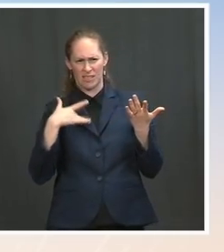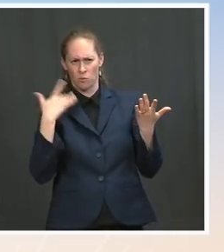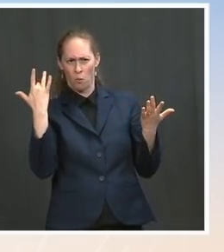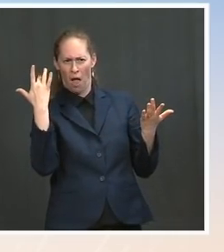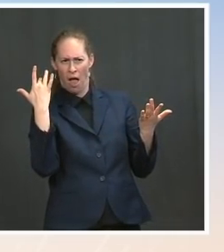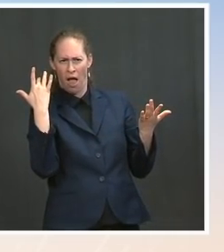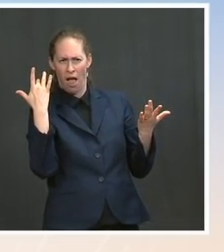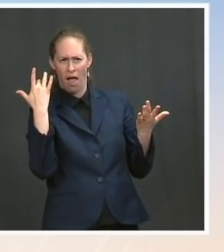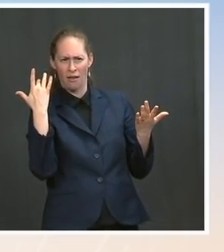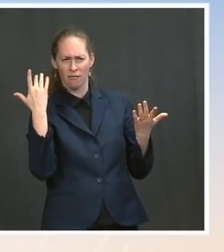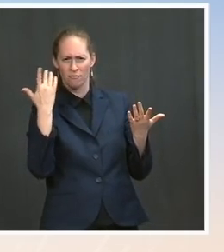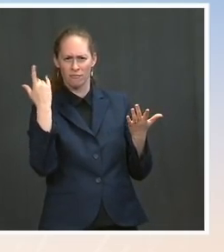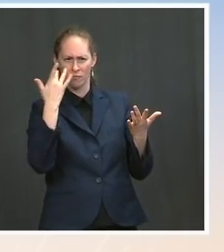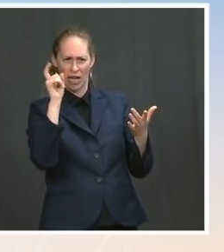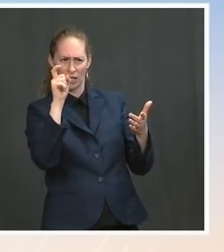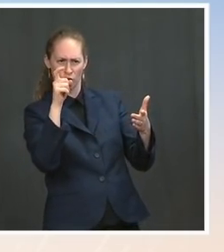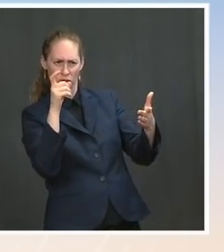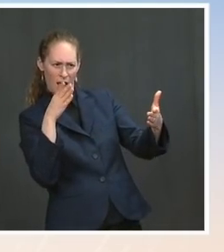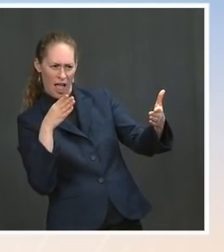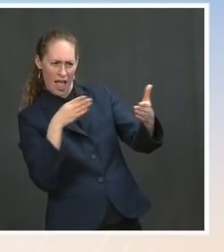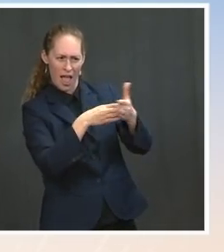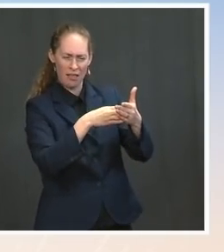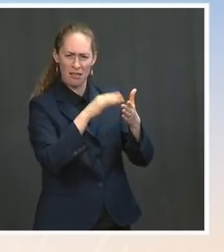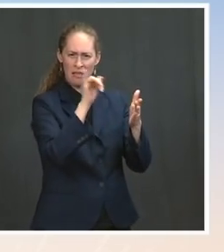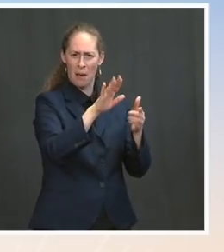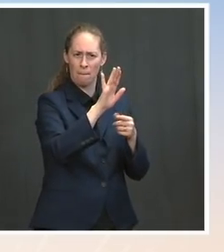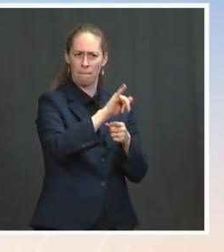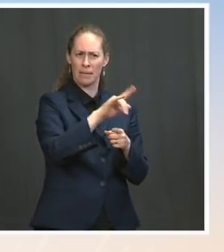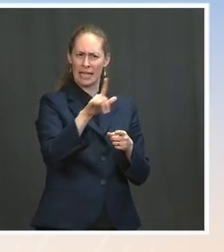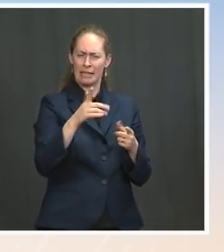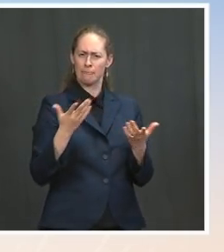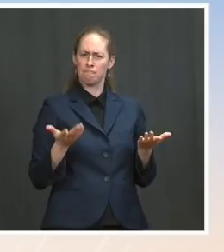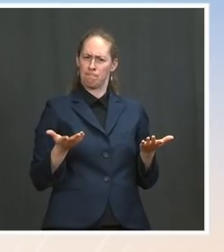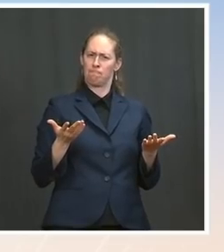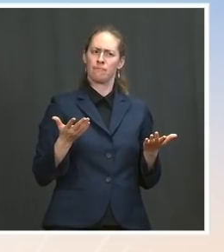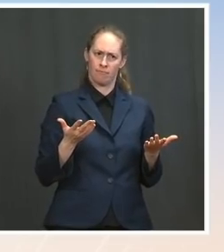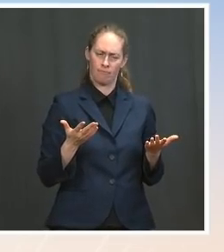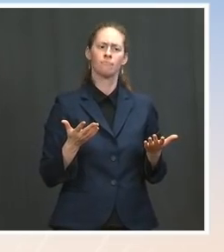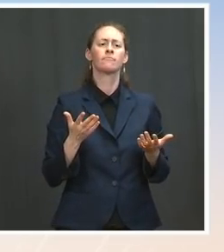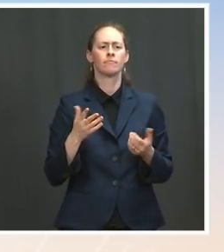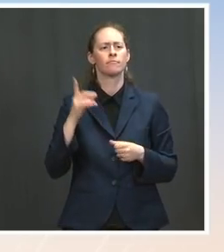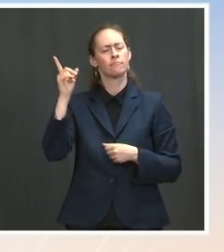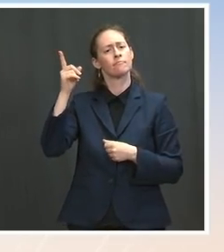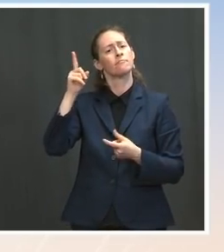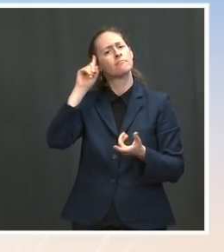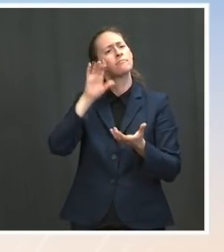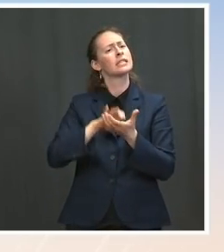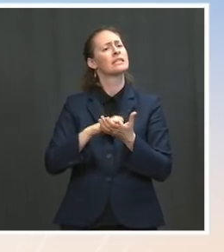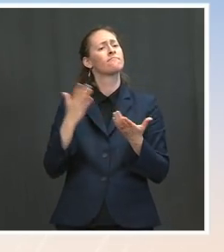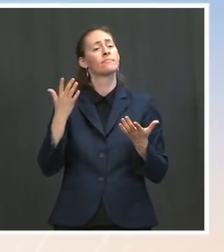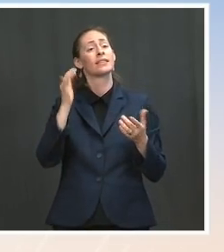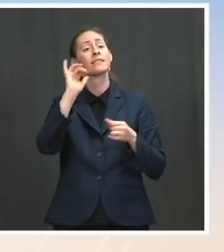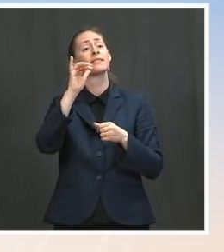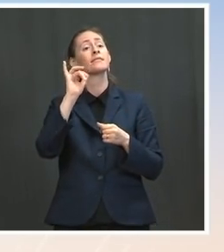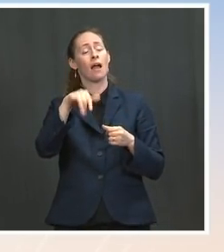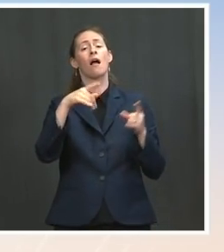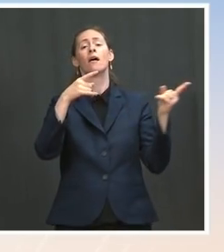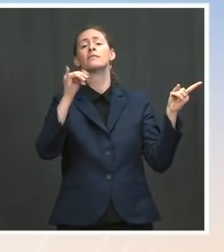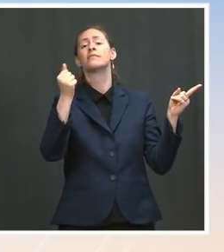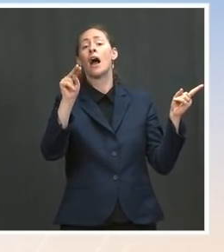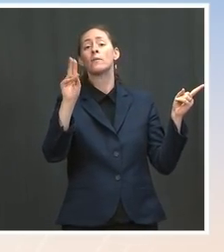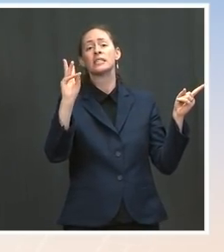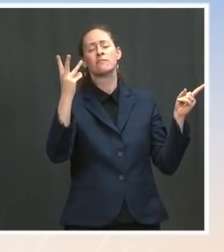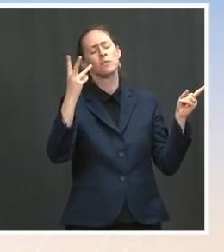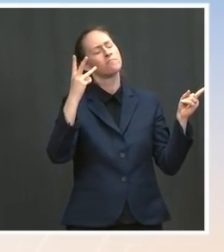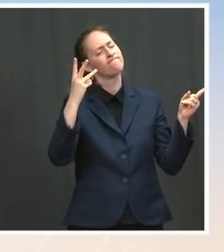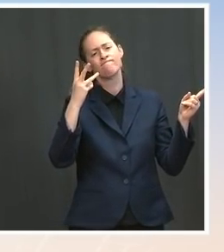math as a starting point. He continues to believe that given that was a dark day in our democracy, a day that I think we will